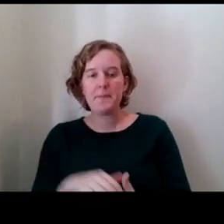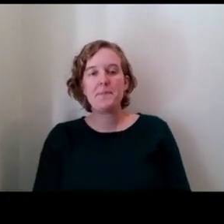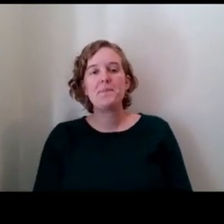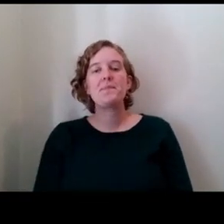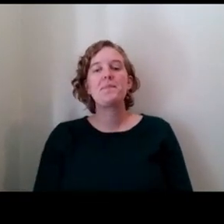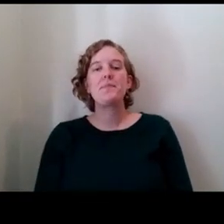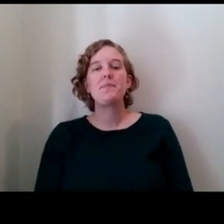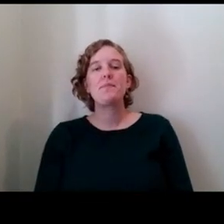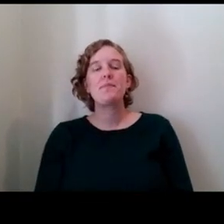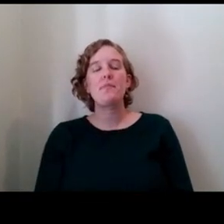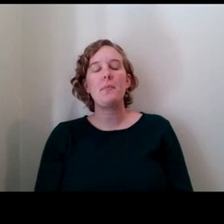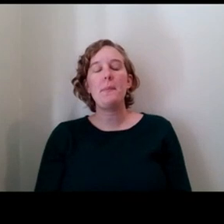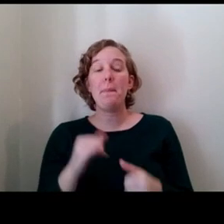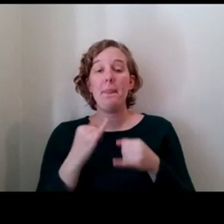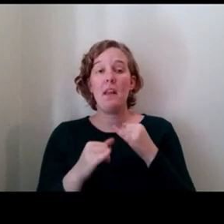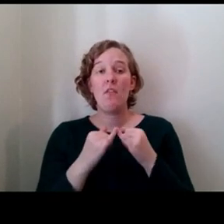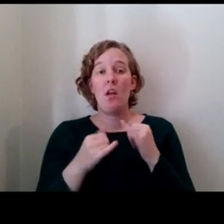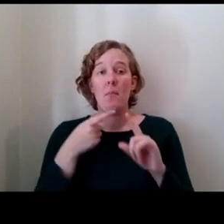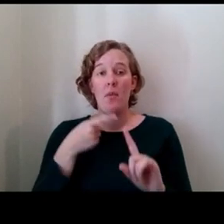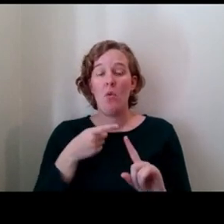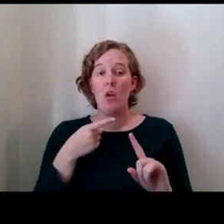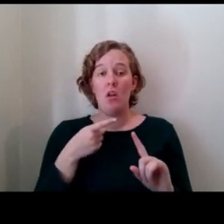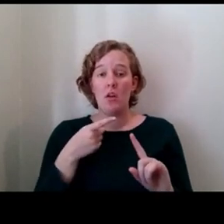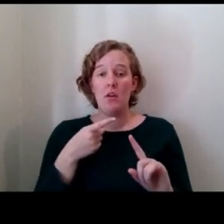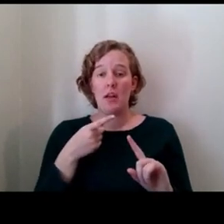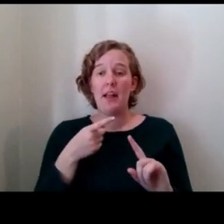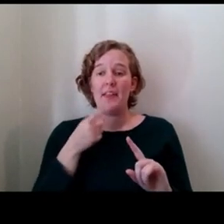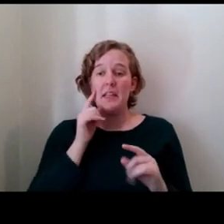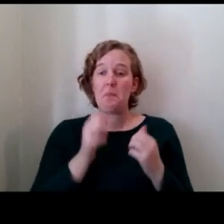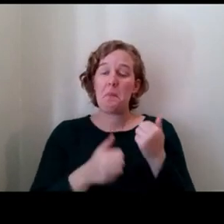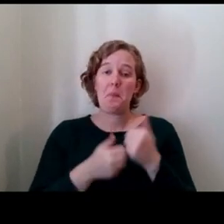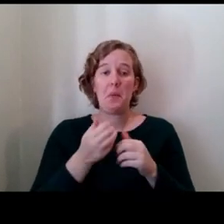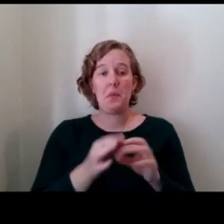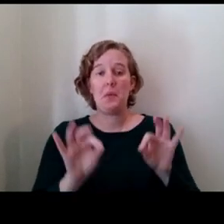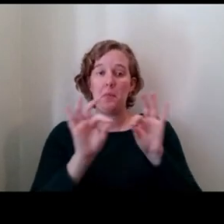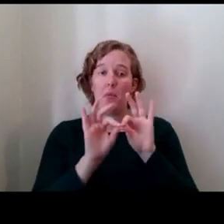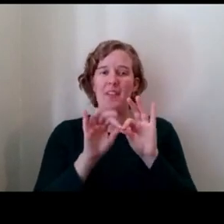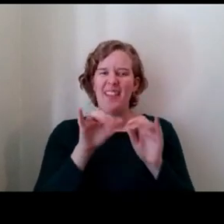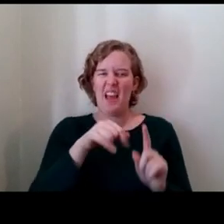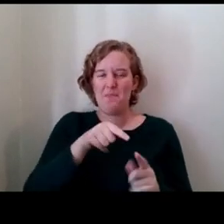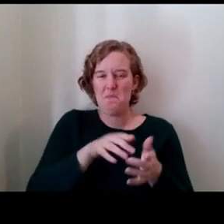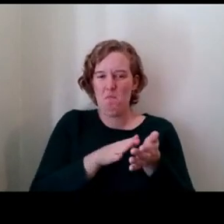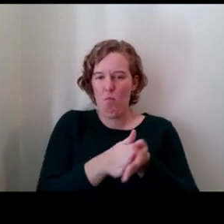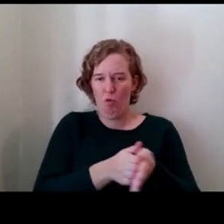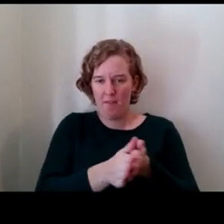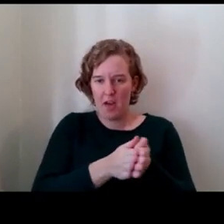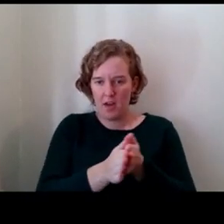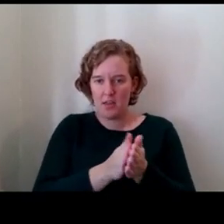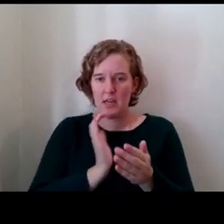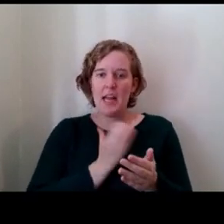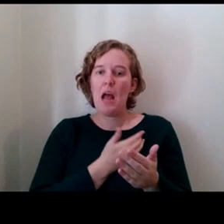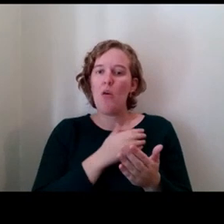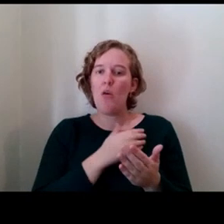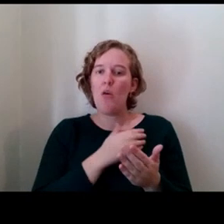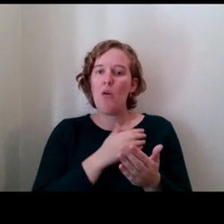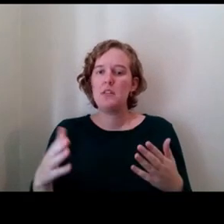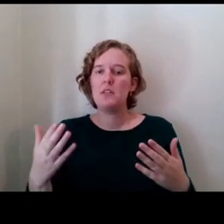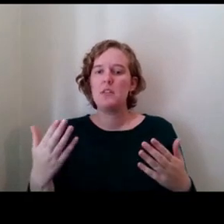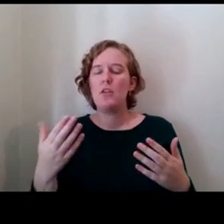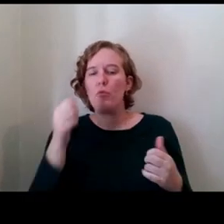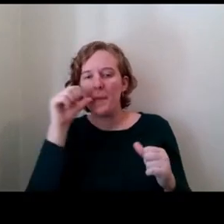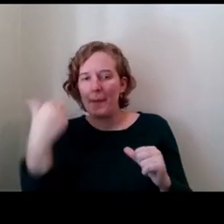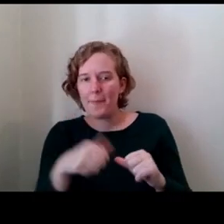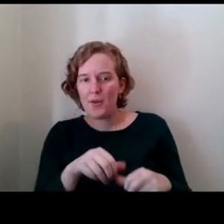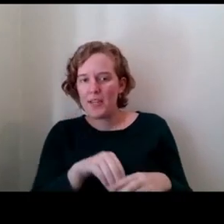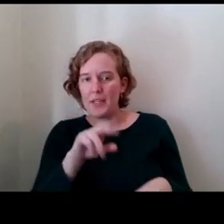And I think the final point I put there, which in some ways I think is the most important, was motivation. Our students, bear in mind in the UK, this was